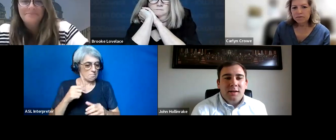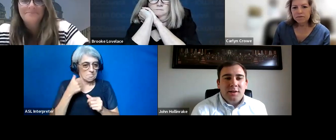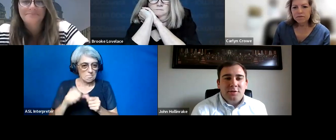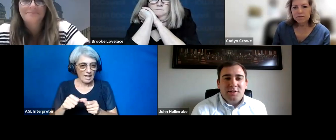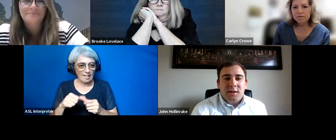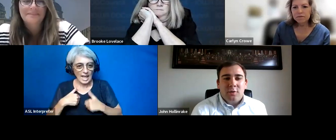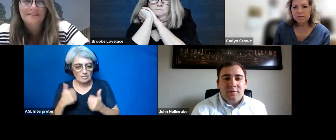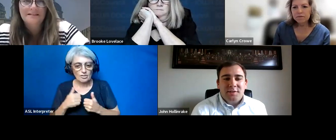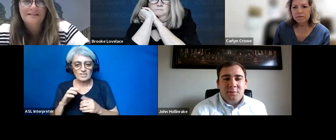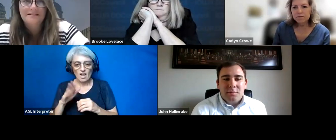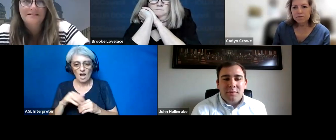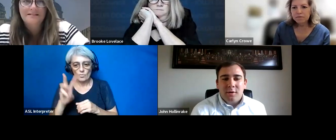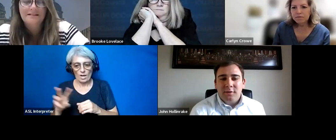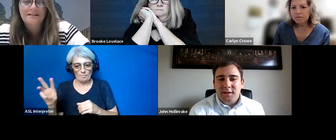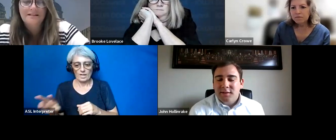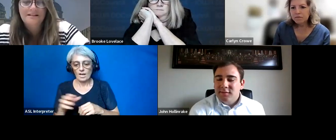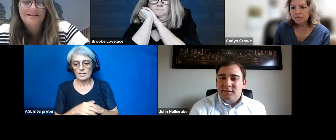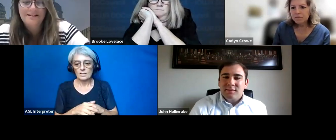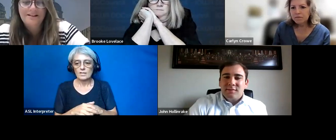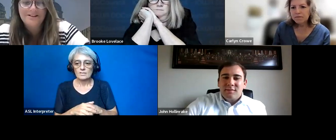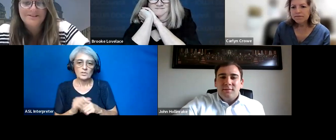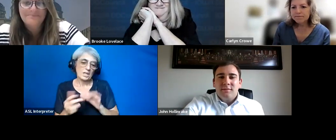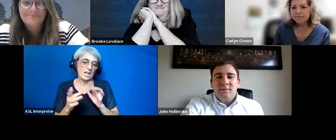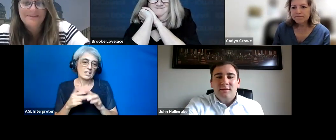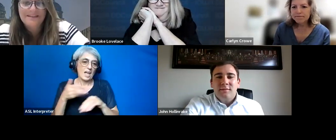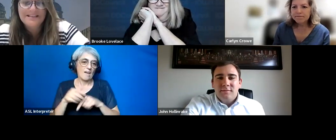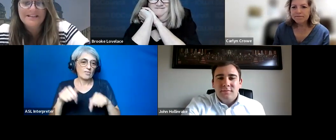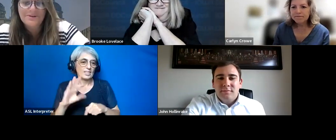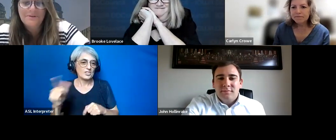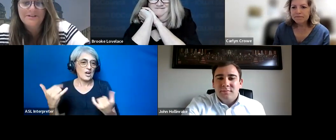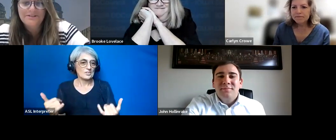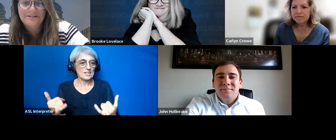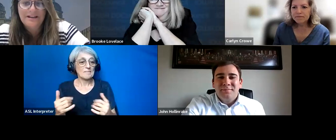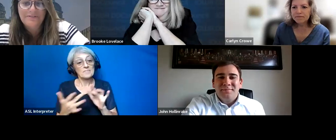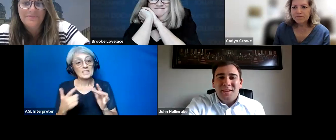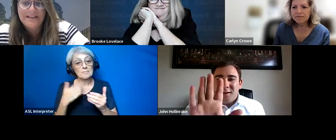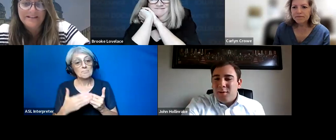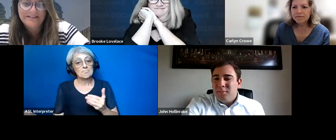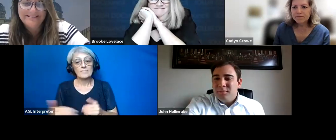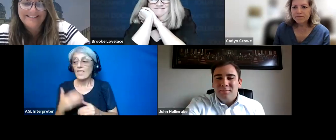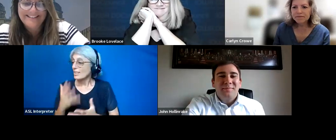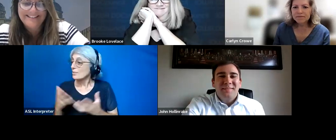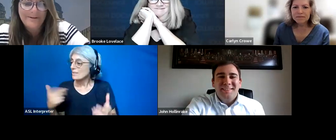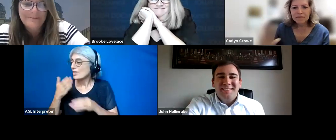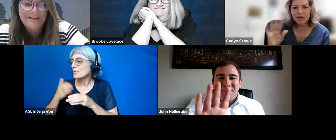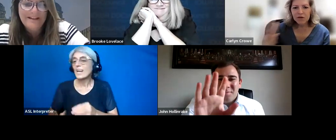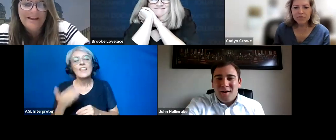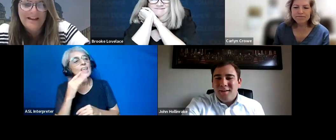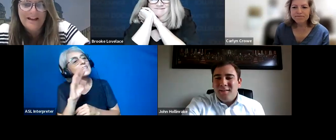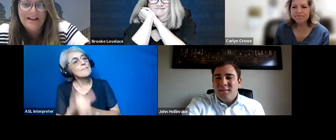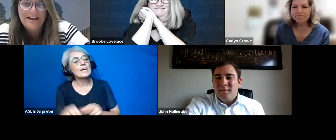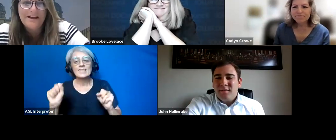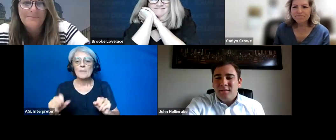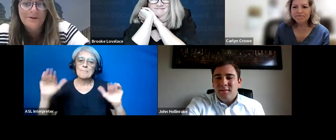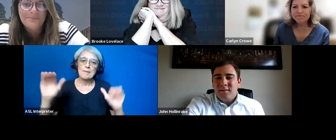have any interest in getting a hold of us once I'm off the call today. Awesome. Thanks again so much. Have a good Thank weekend. you, Amy. Yep. Yep.